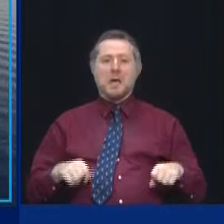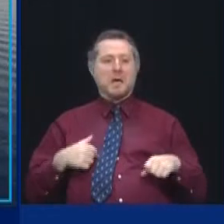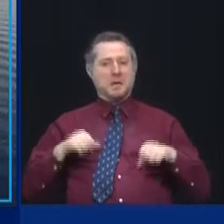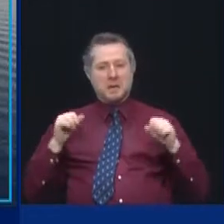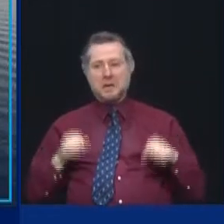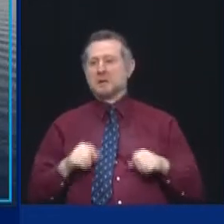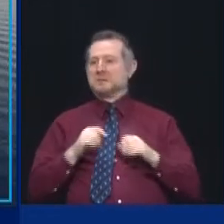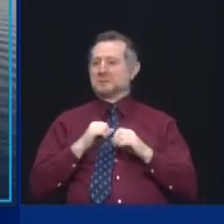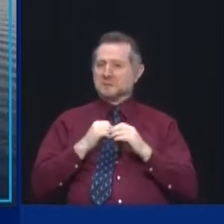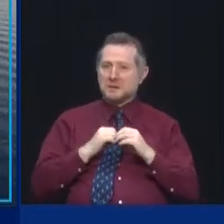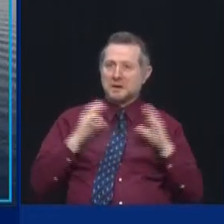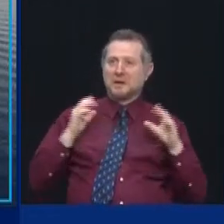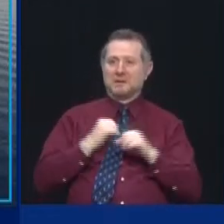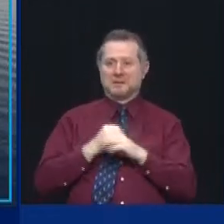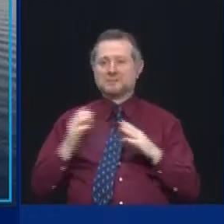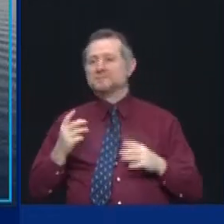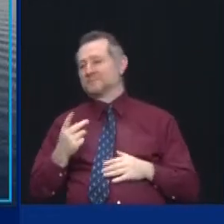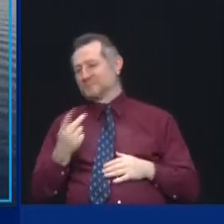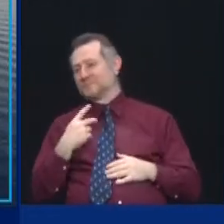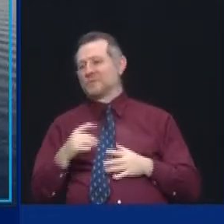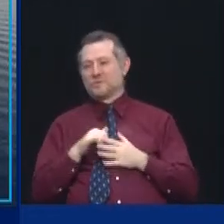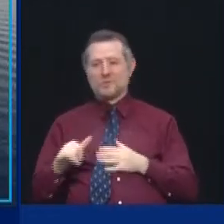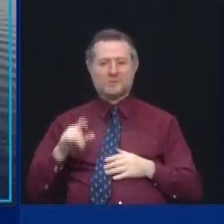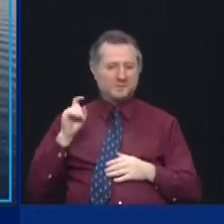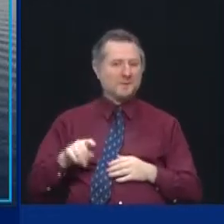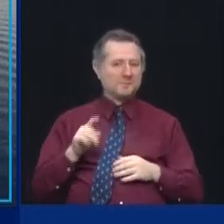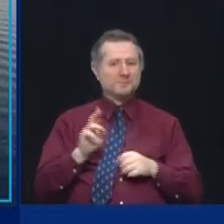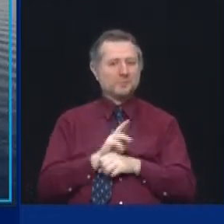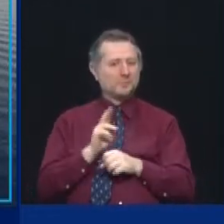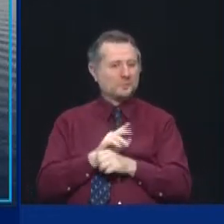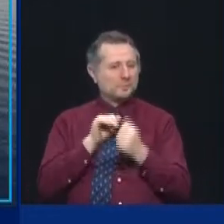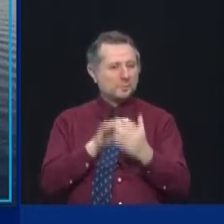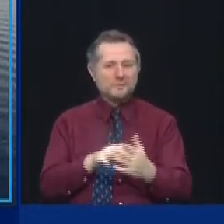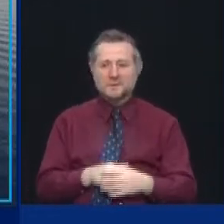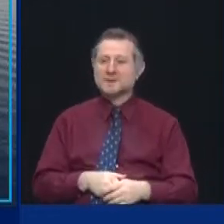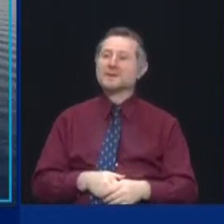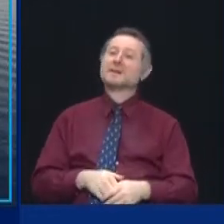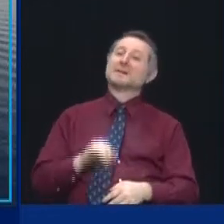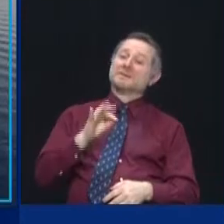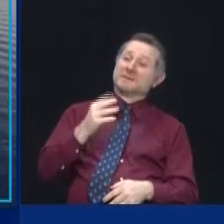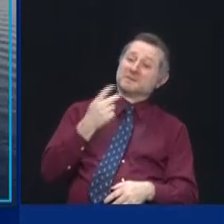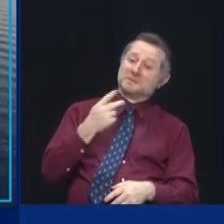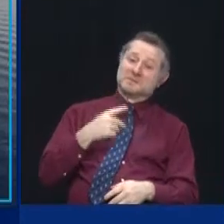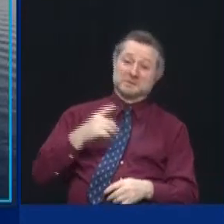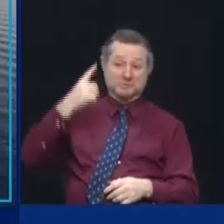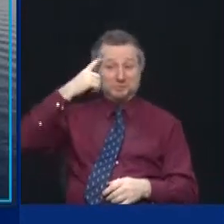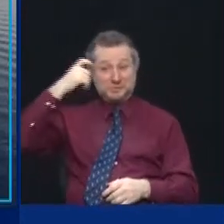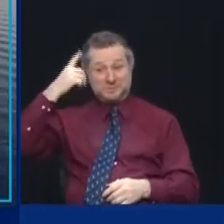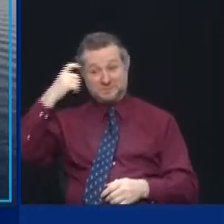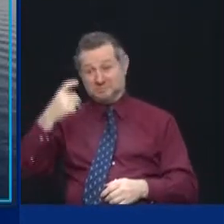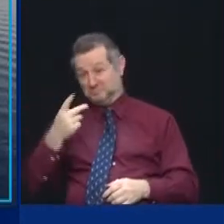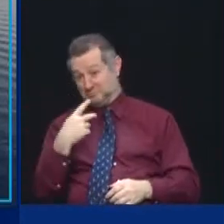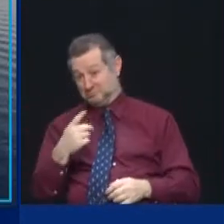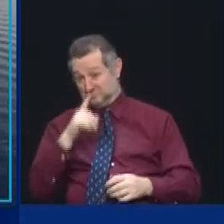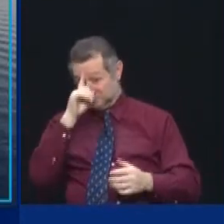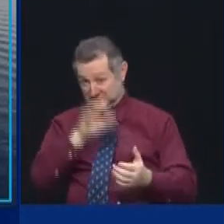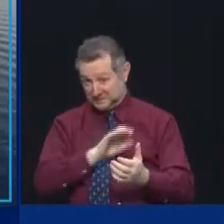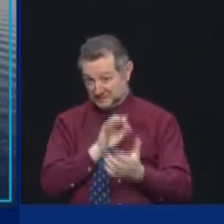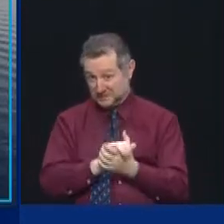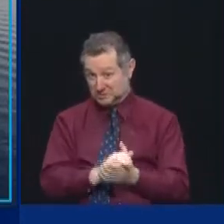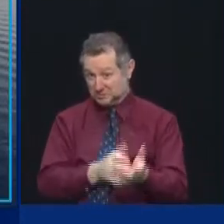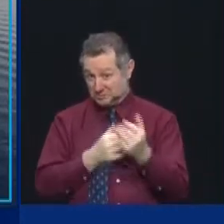No, we came back, and we came back stronger than ever before. We have been here